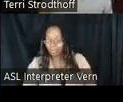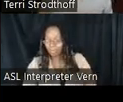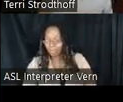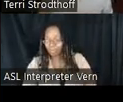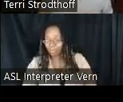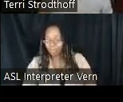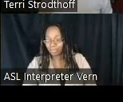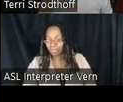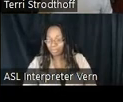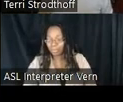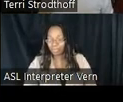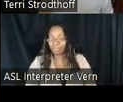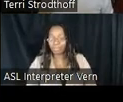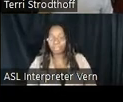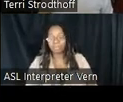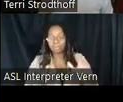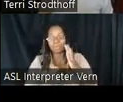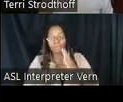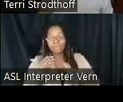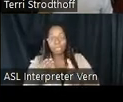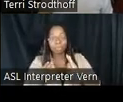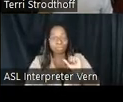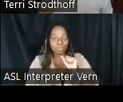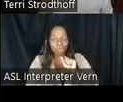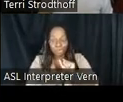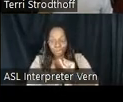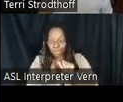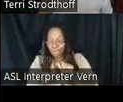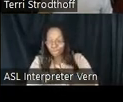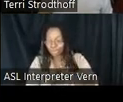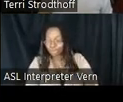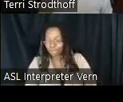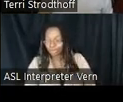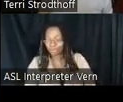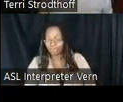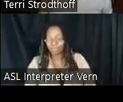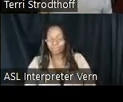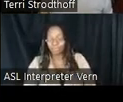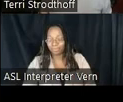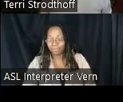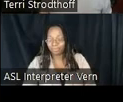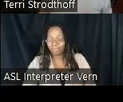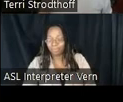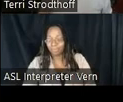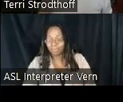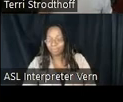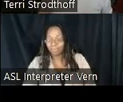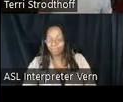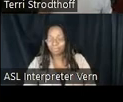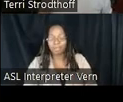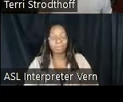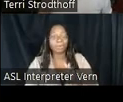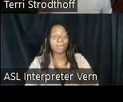we do some work. We made this manifest in our curriculum called Through the Journey Toward